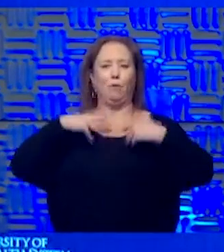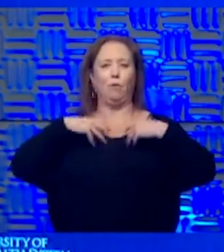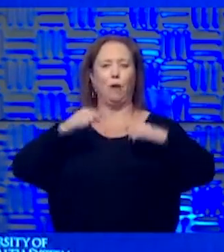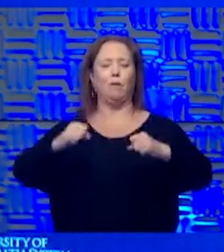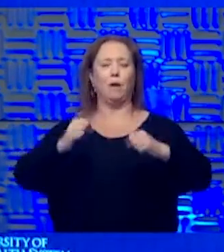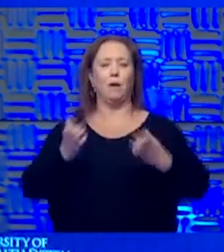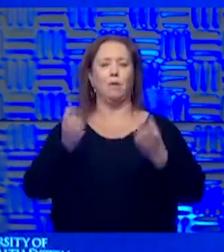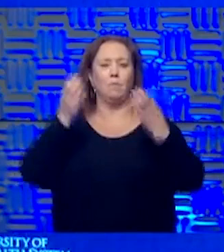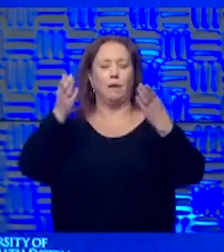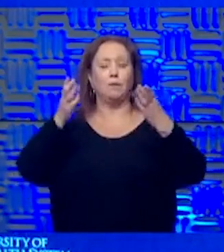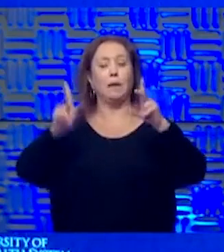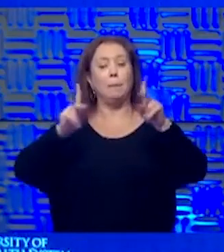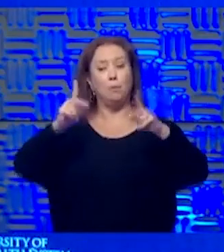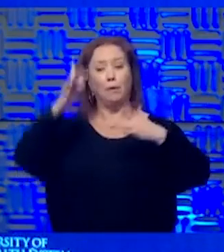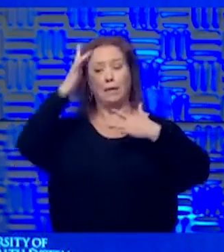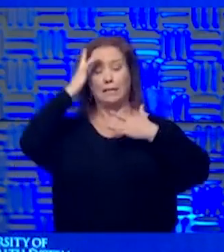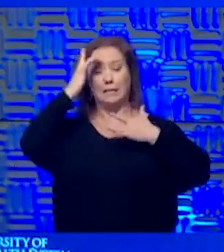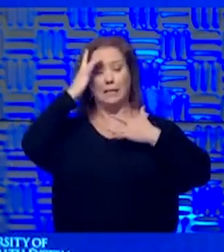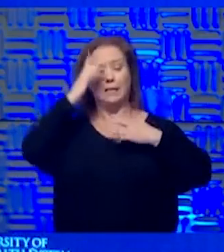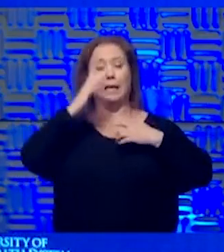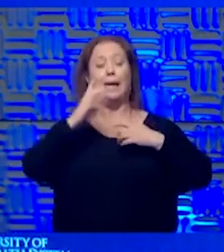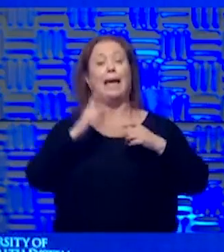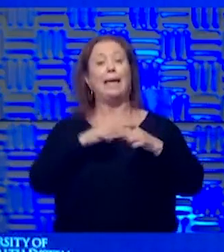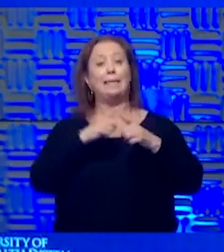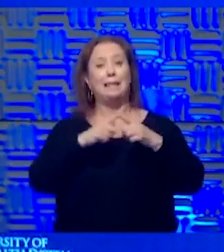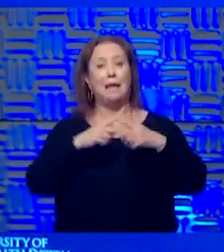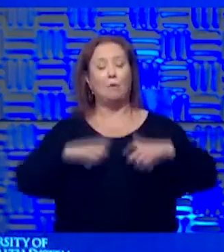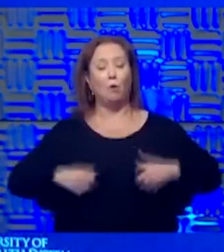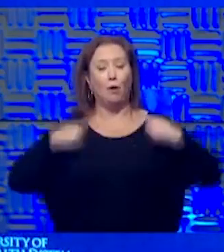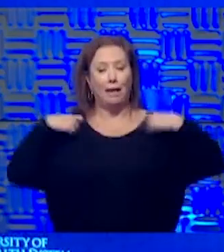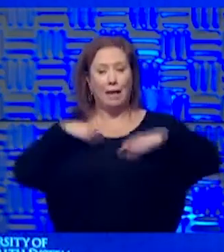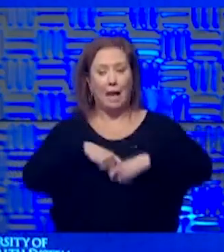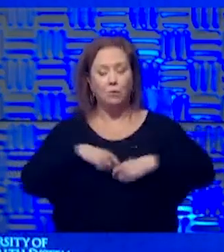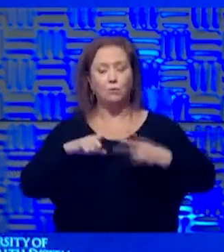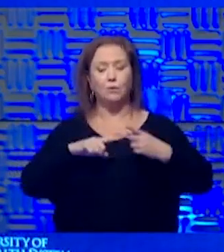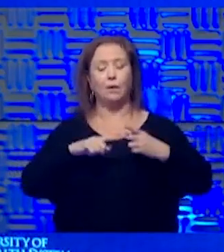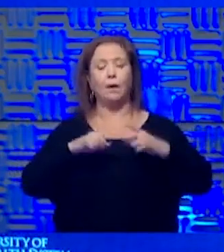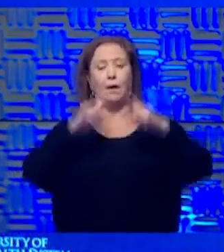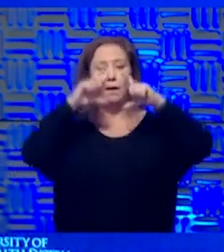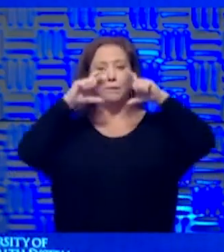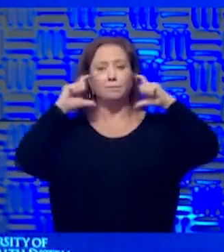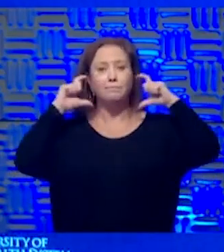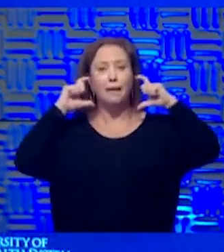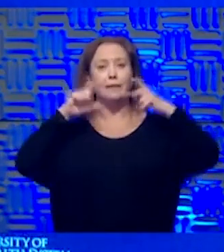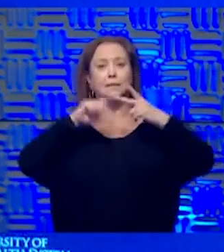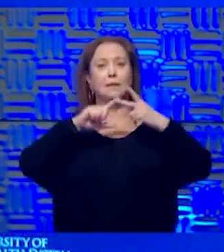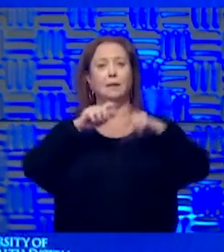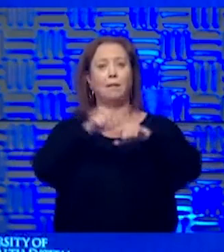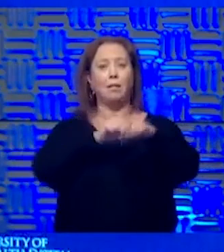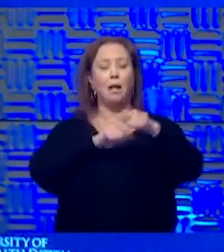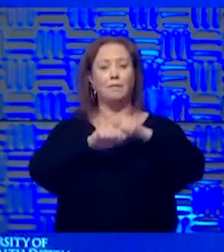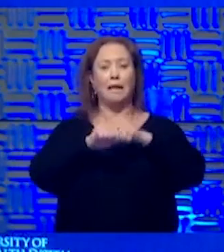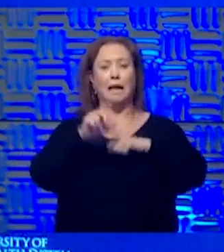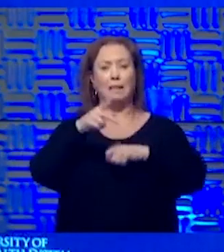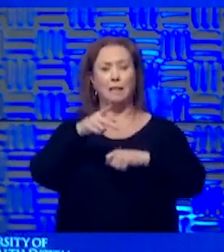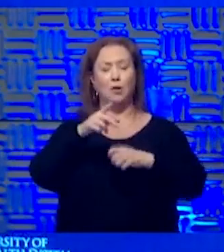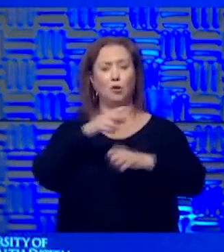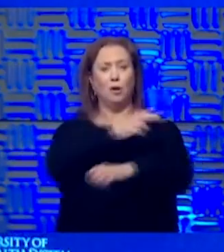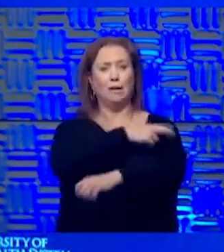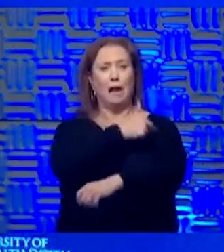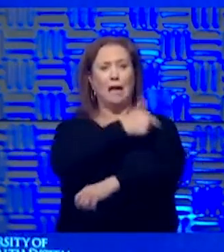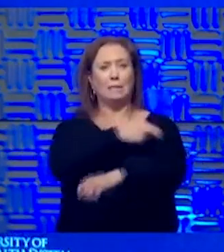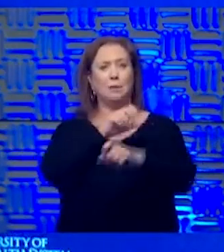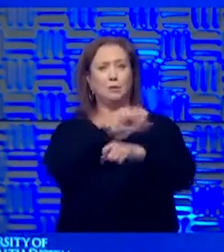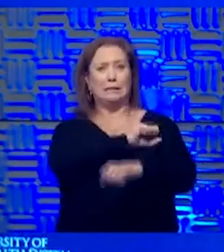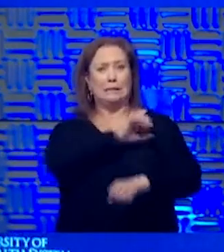healthcare providers getting sick. Then they did the basics: gowns, gloves, face masks, and all of a sudden, their healthcare providers quit getting sick. I think